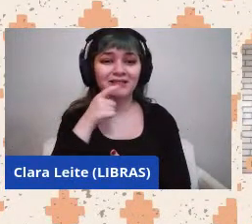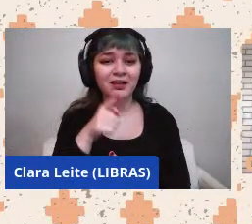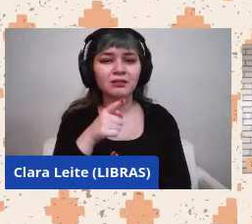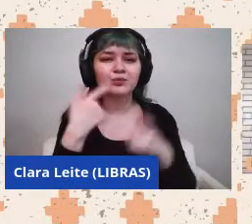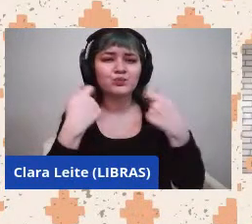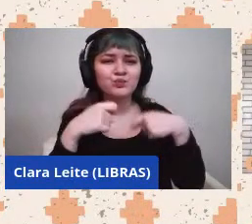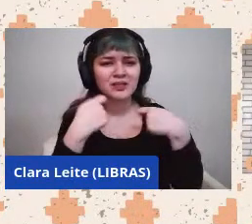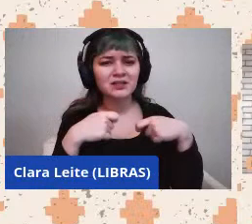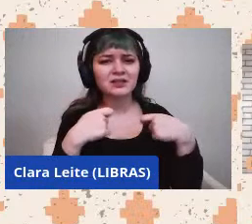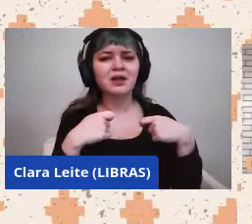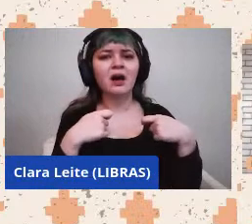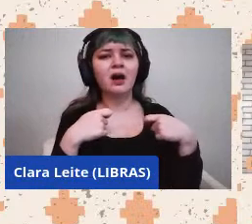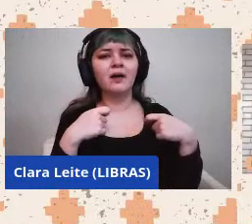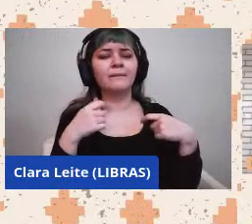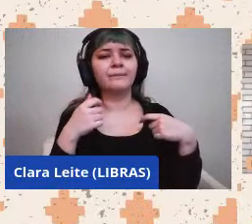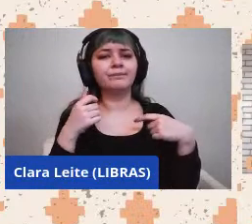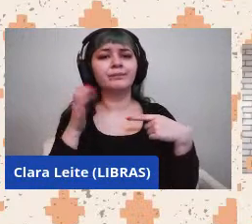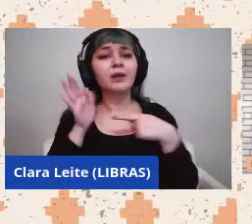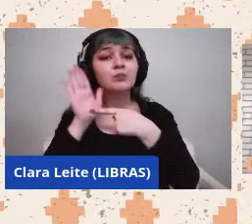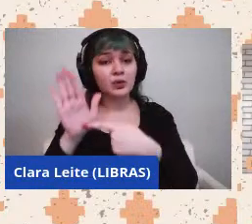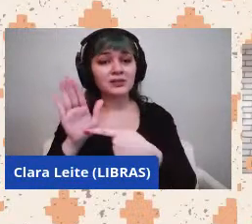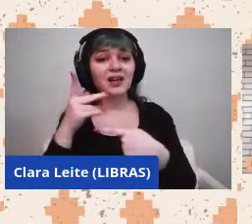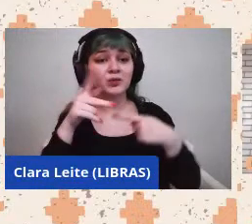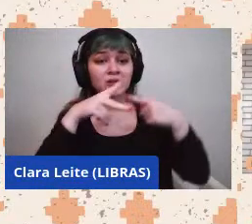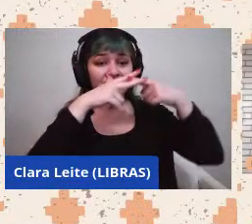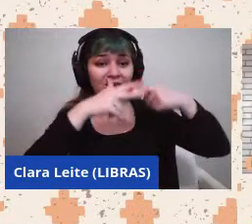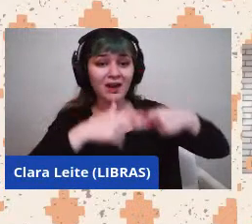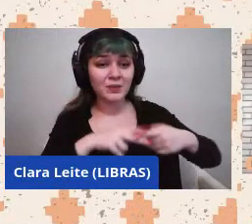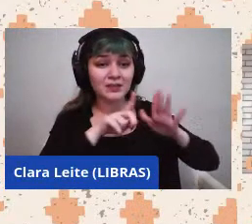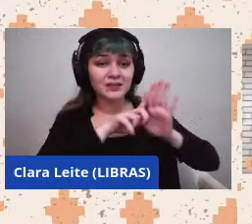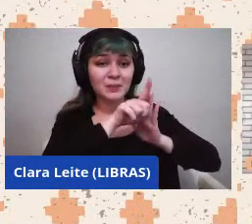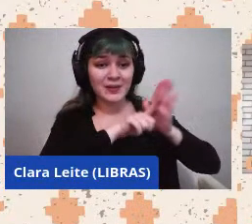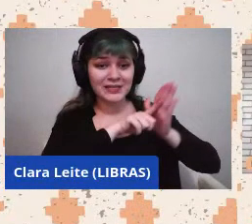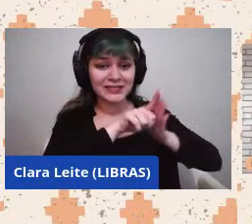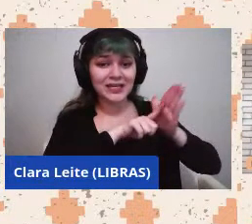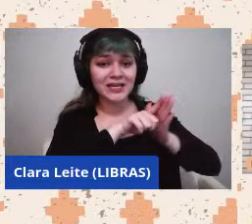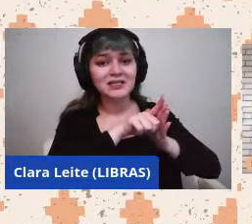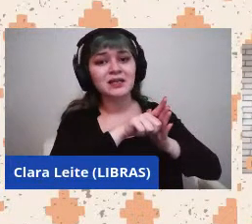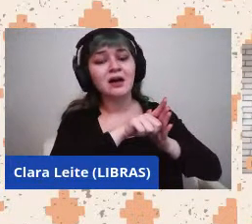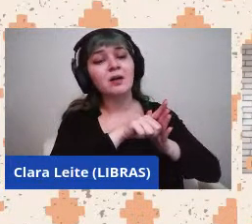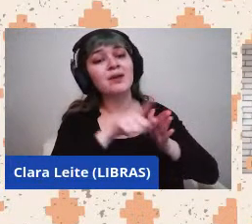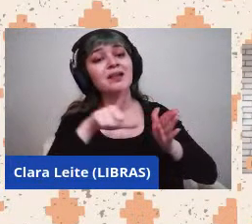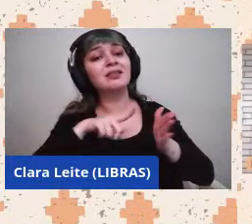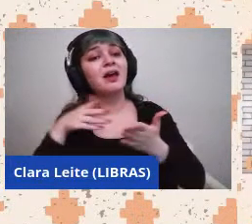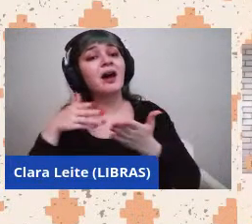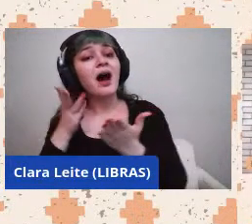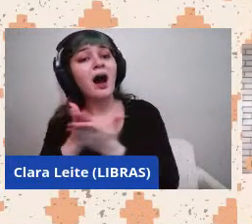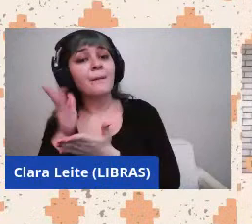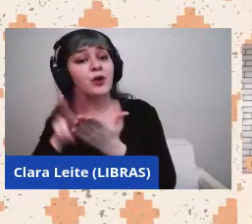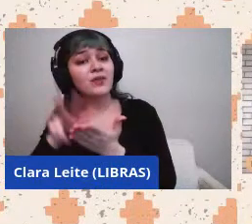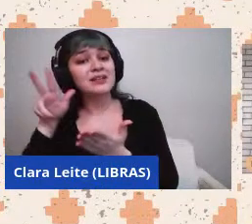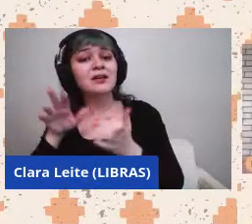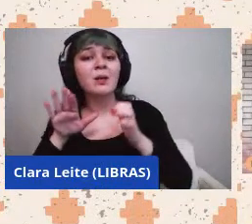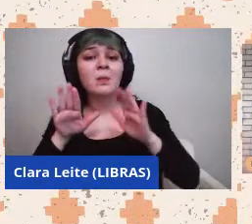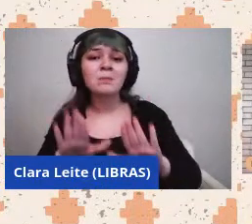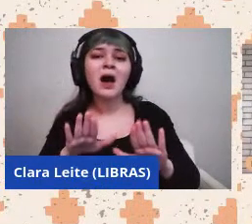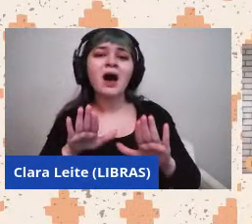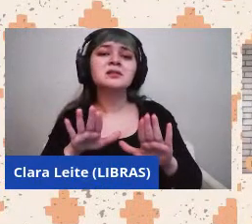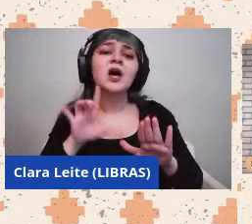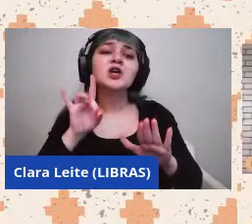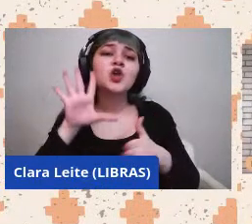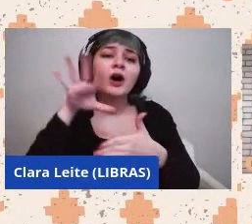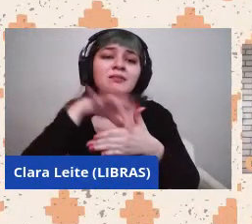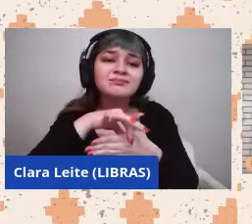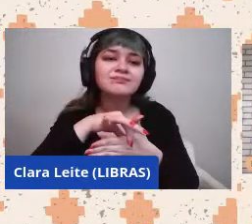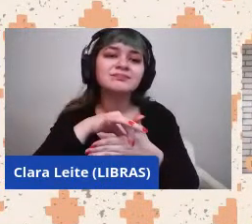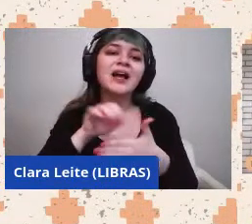required to present your research instruments when you're trying to gain ethical approval, but often only as an appendix,